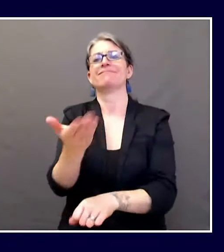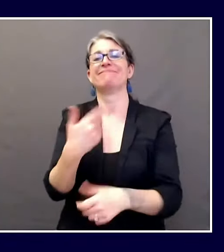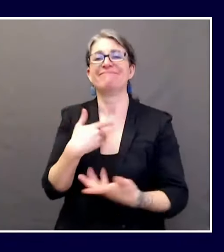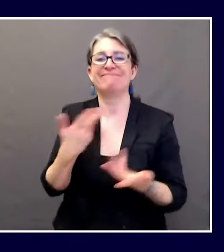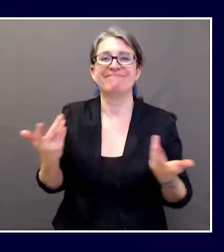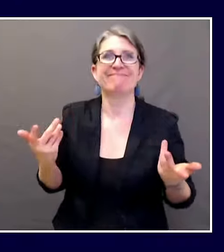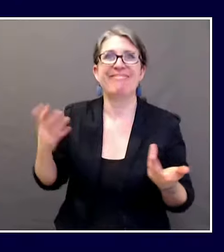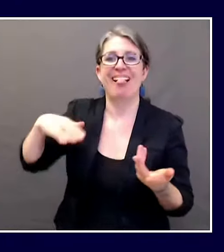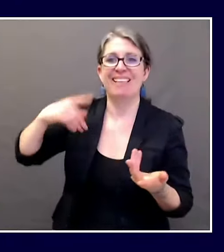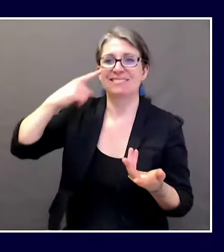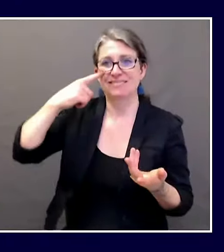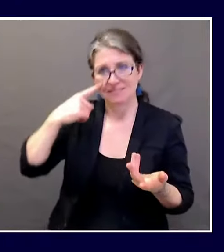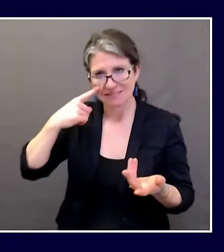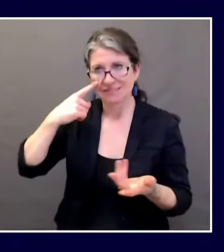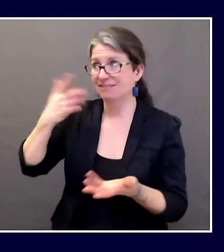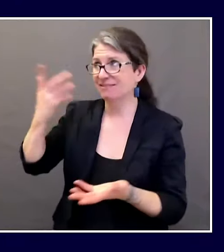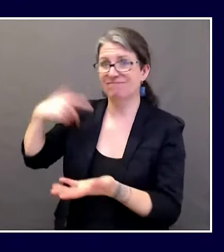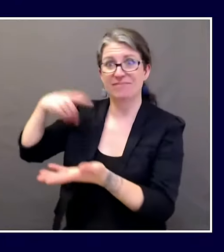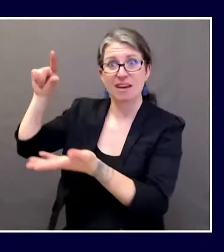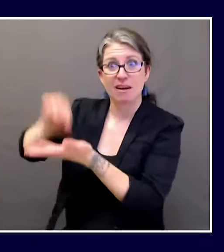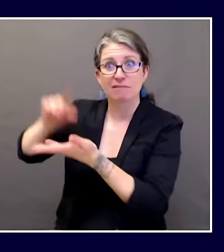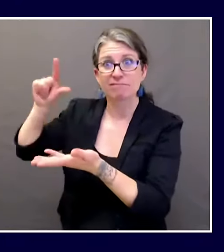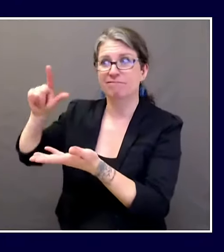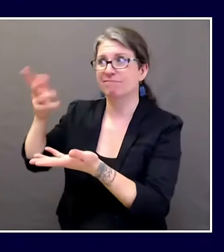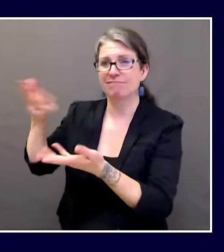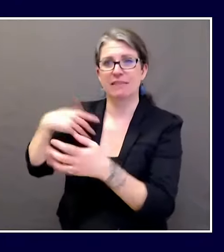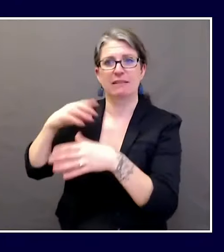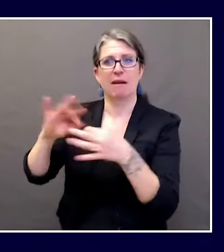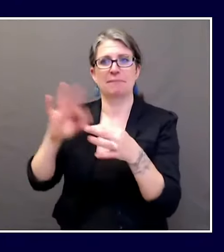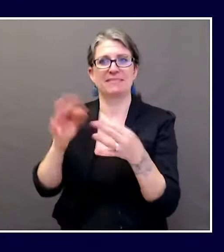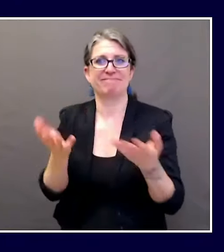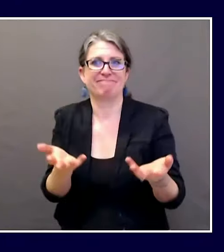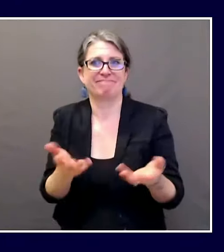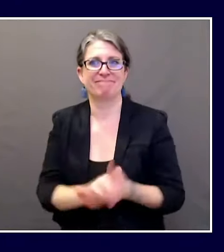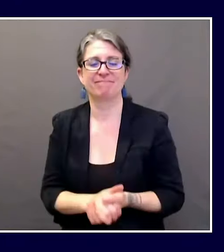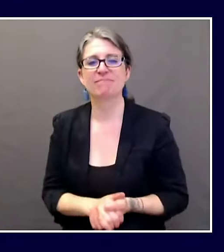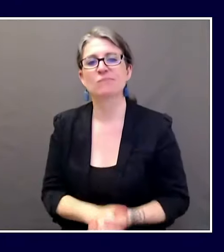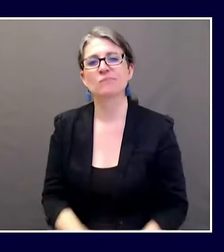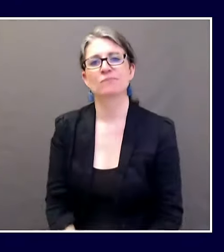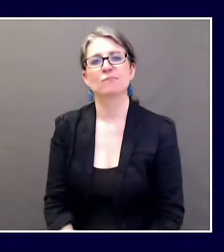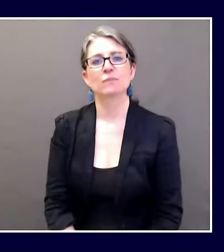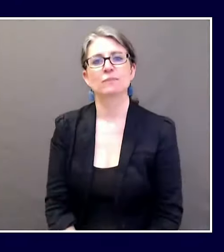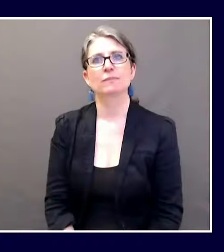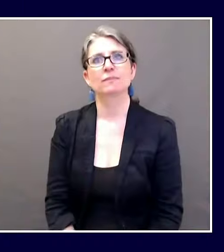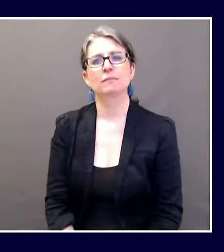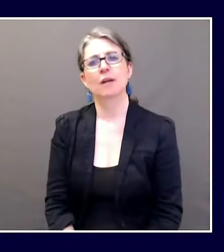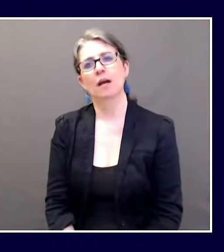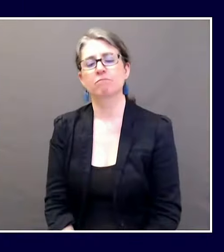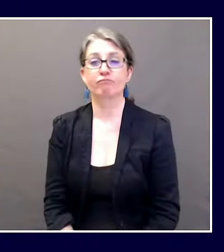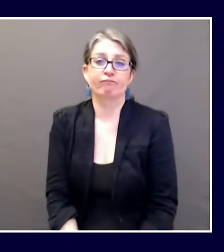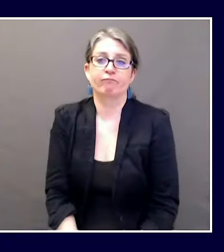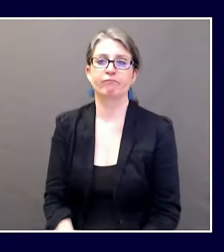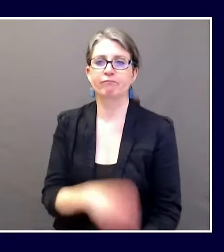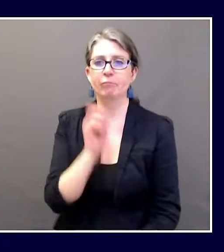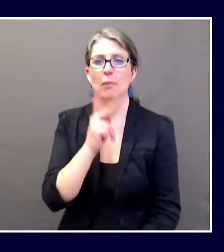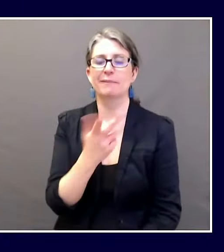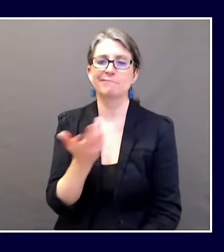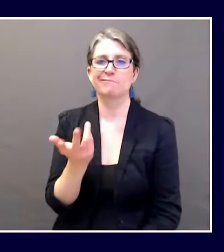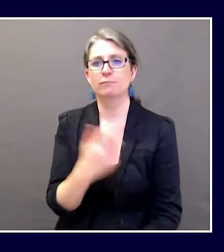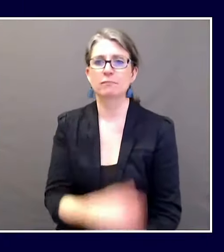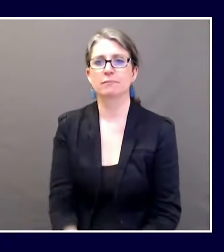Okay, one more quick thing. I was noticing that, and these are two very different places from Maine,